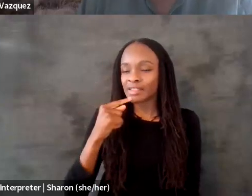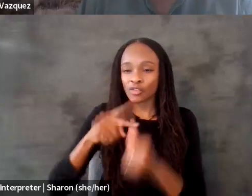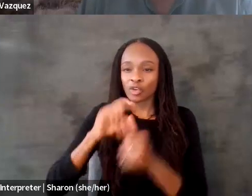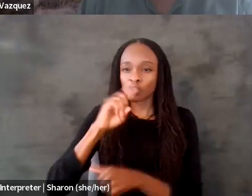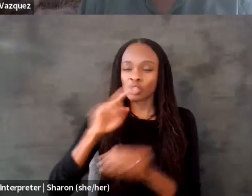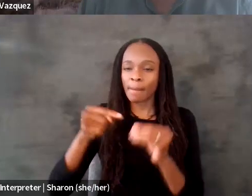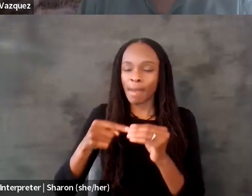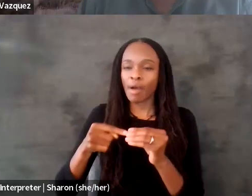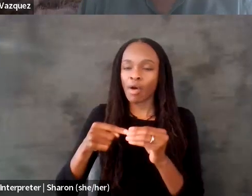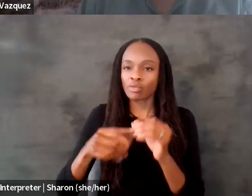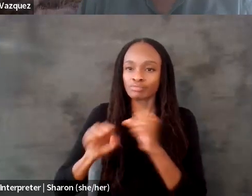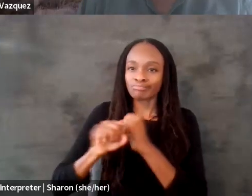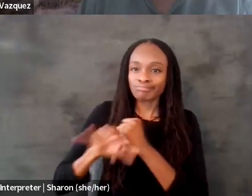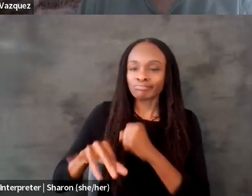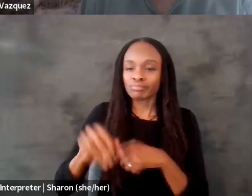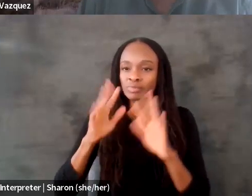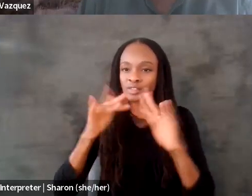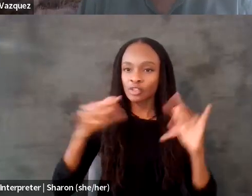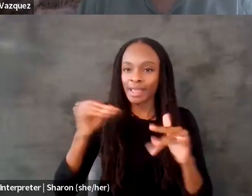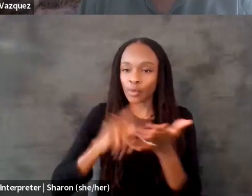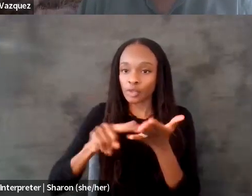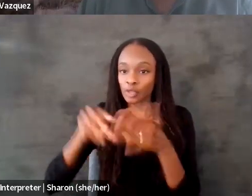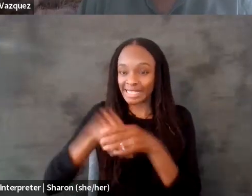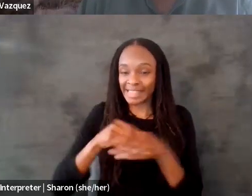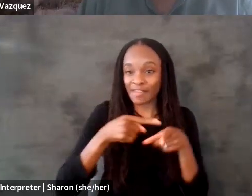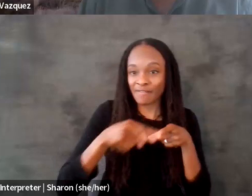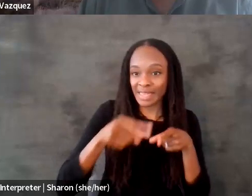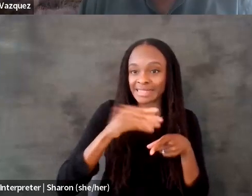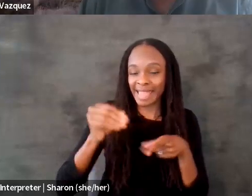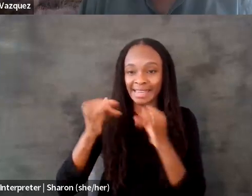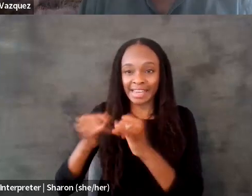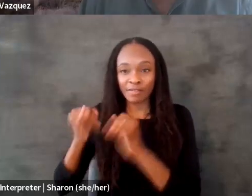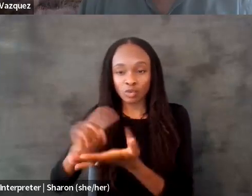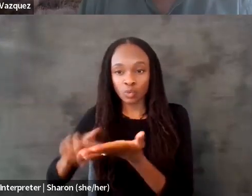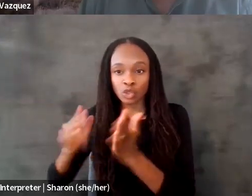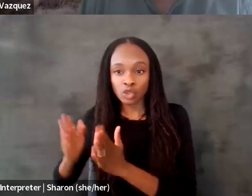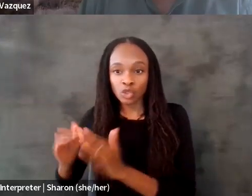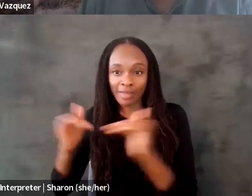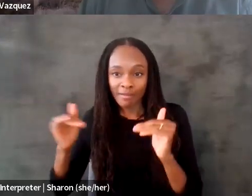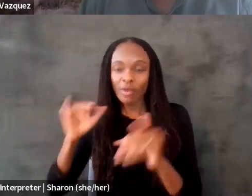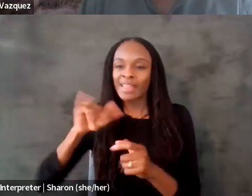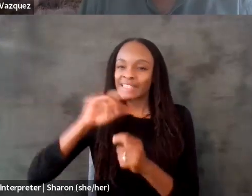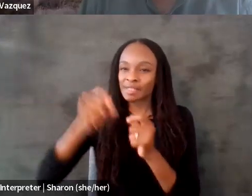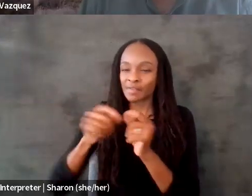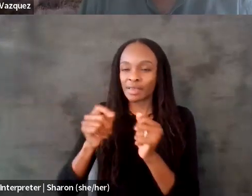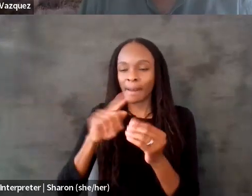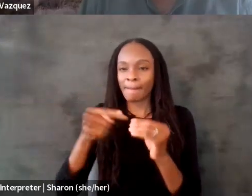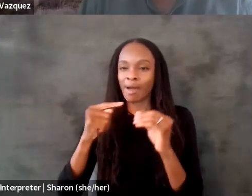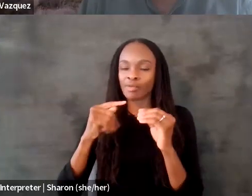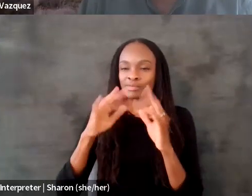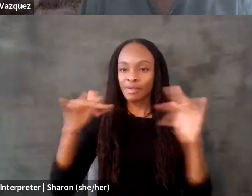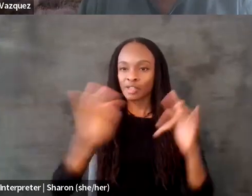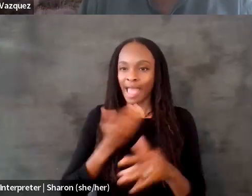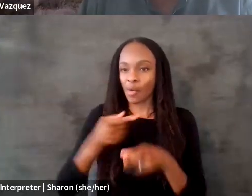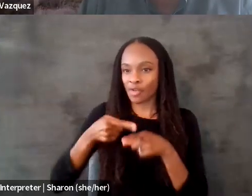research at the field of in the field, and then at the individual researcher level, goes specifically to diversifying our field